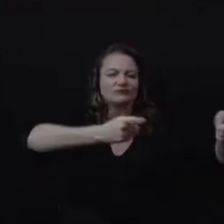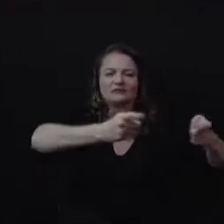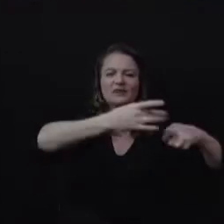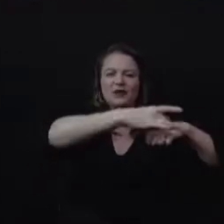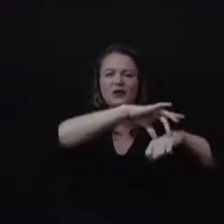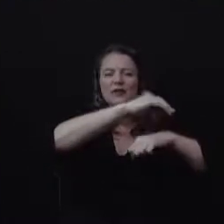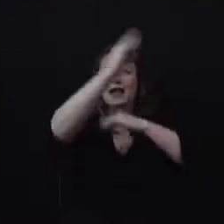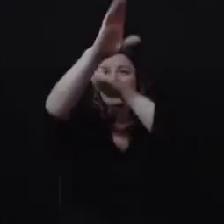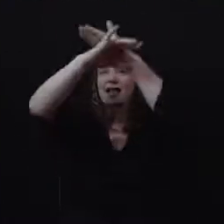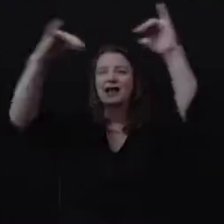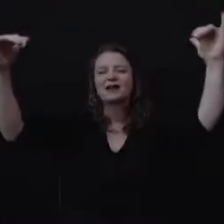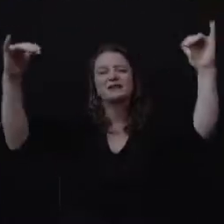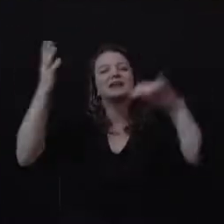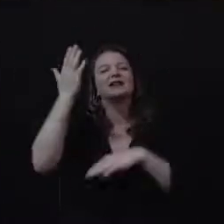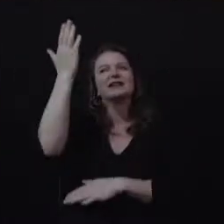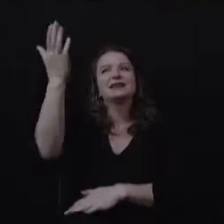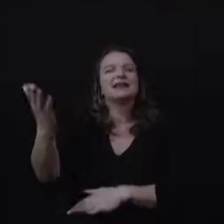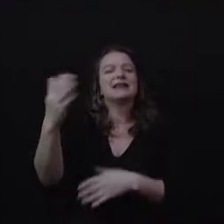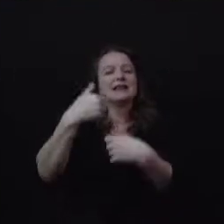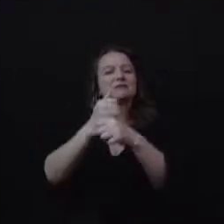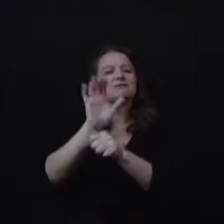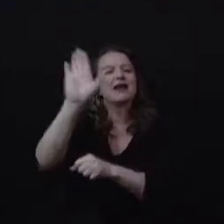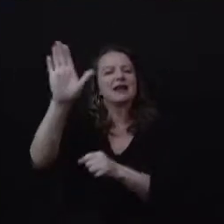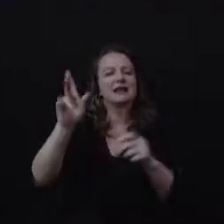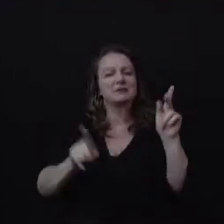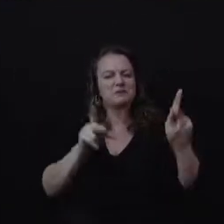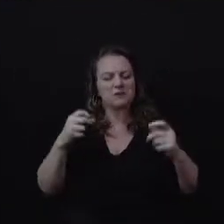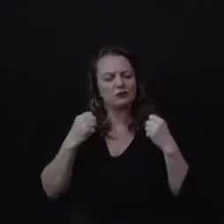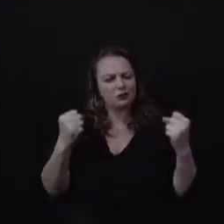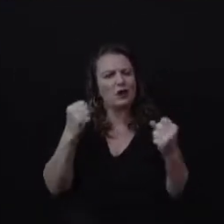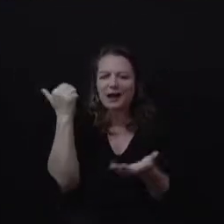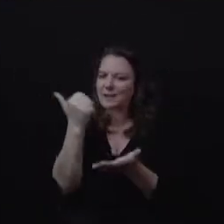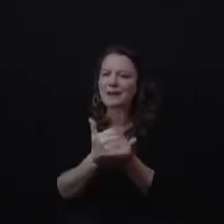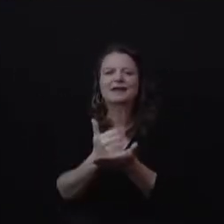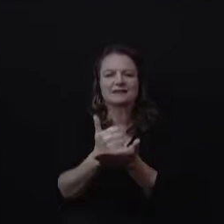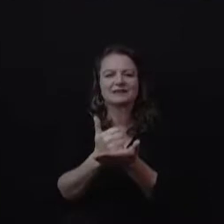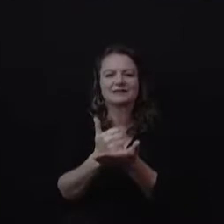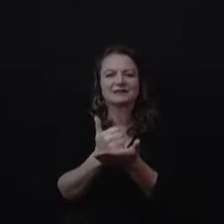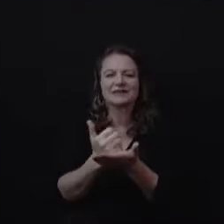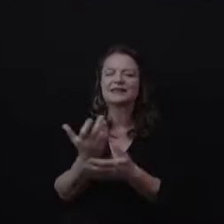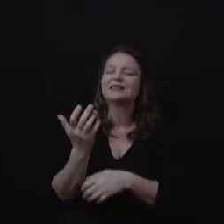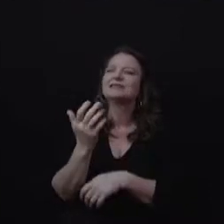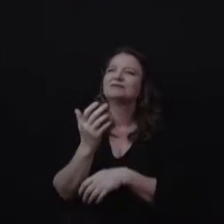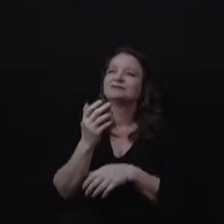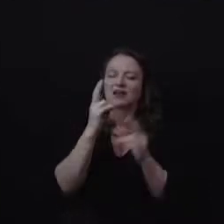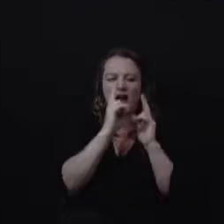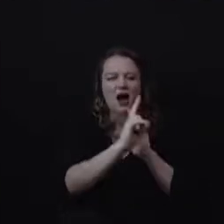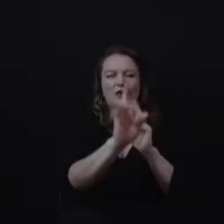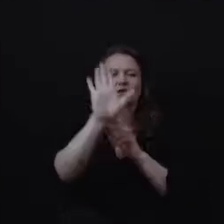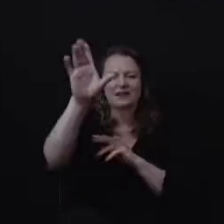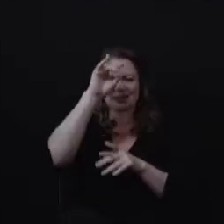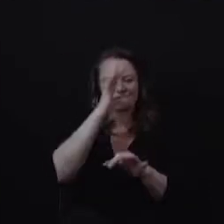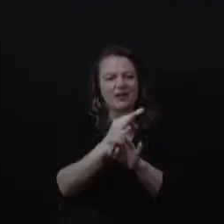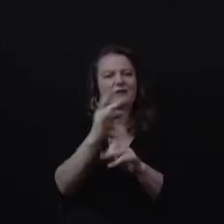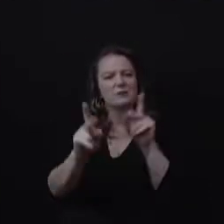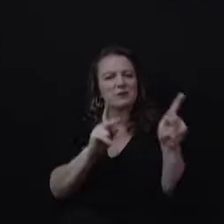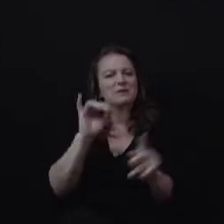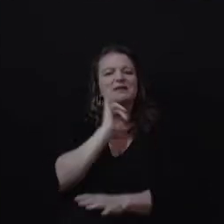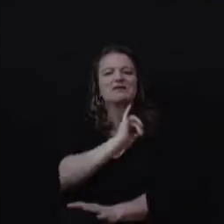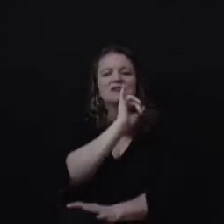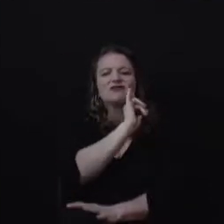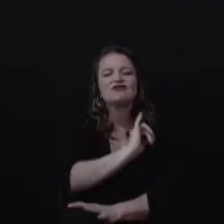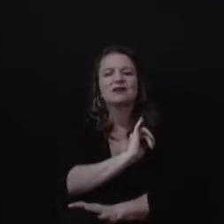heaven. He has made His people strong, amen, honoring His faithful ones, the people of Israel who